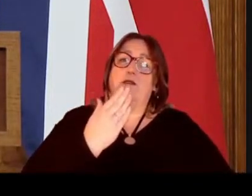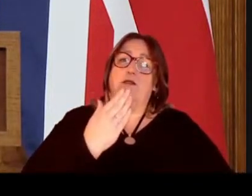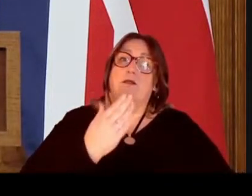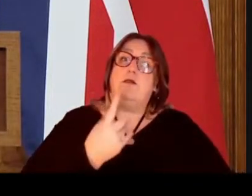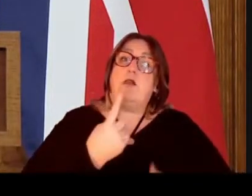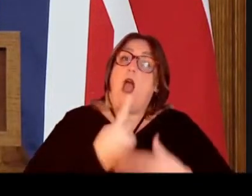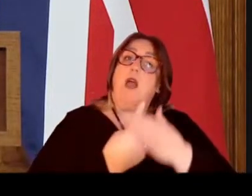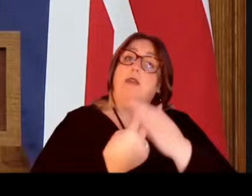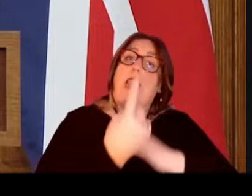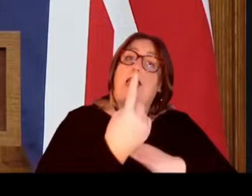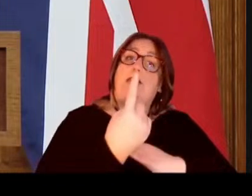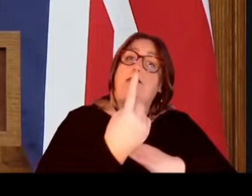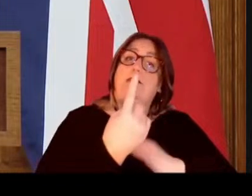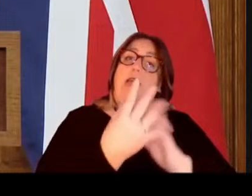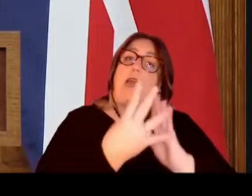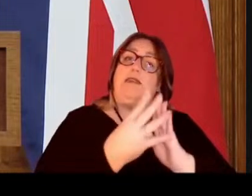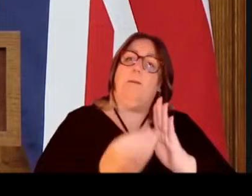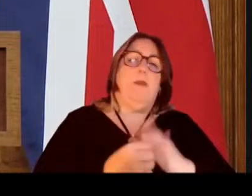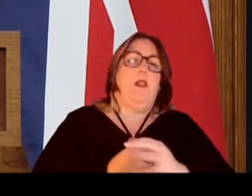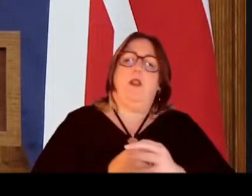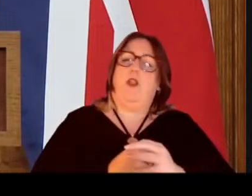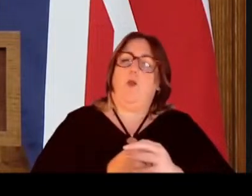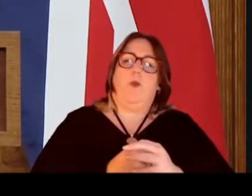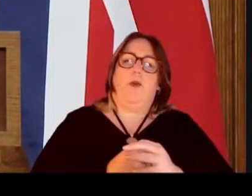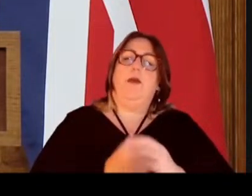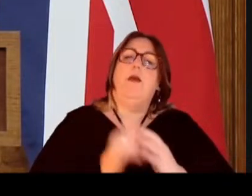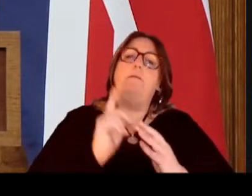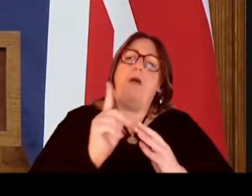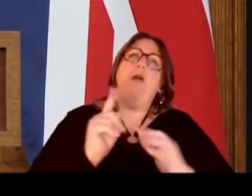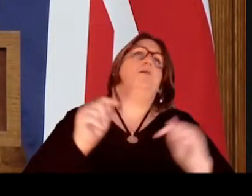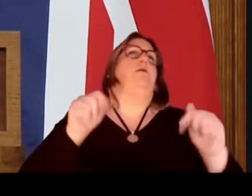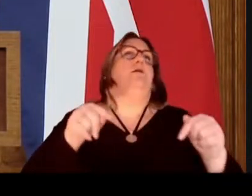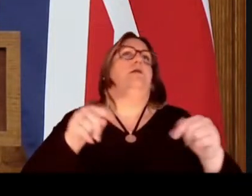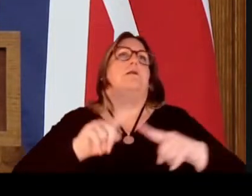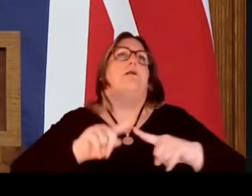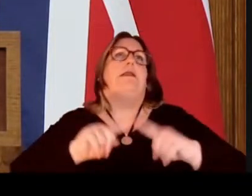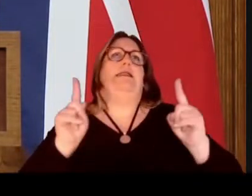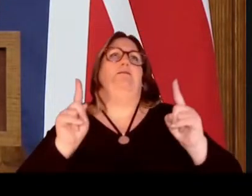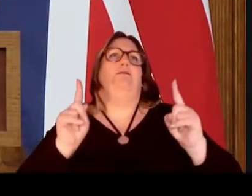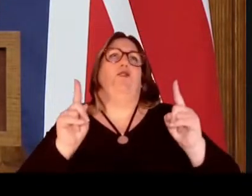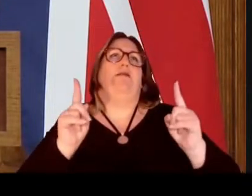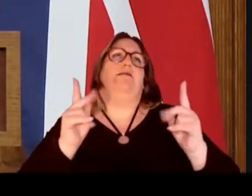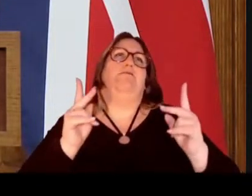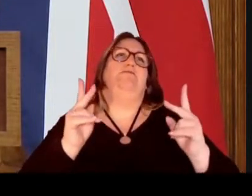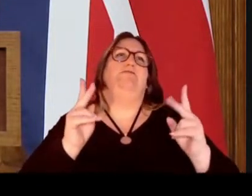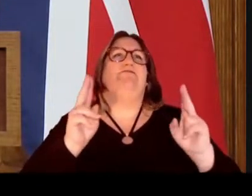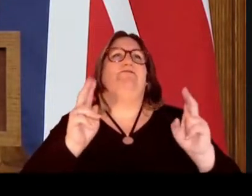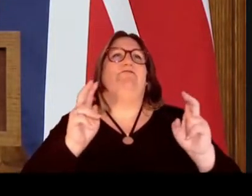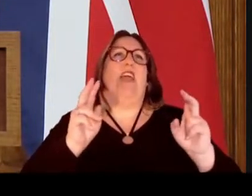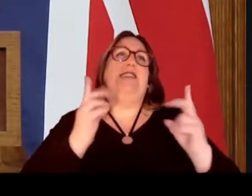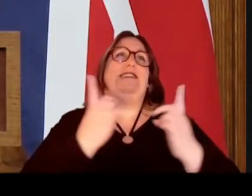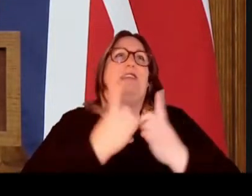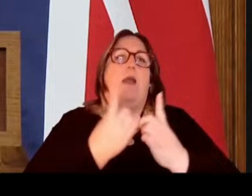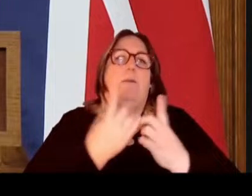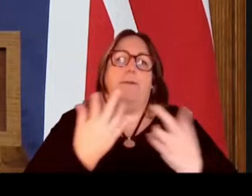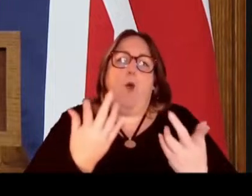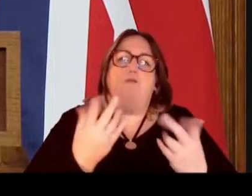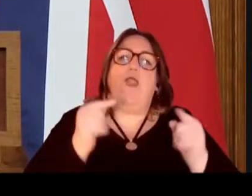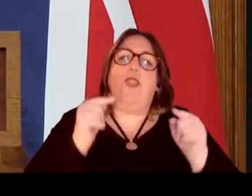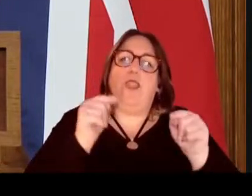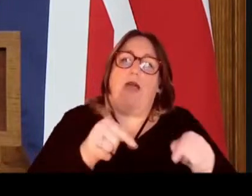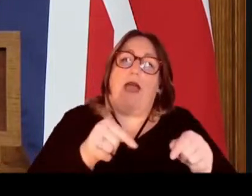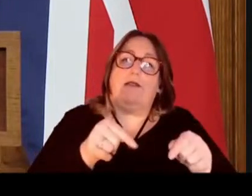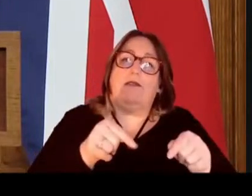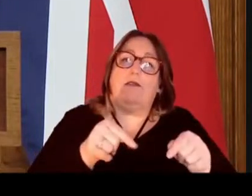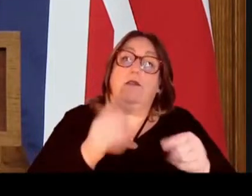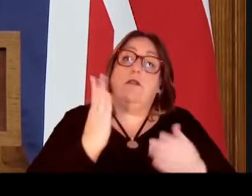of a different kind of threat. And that is why I'm absolutely so determined that we will rise to that challenge and